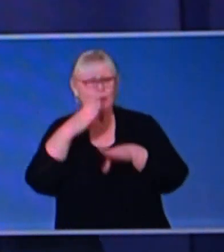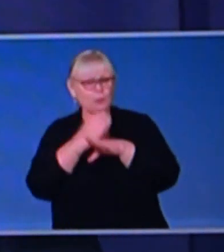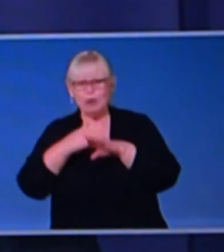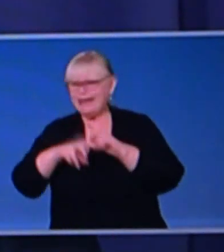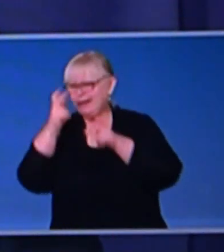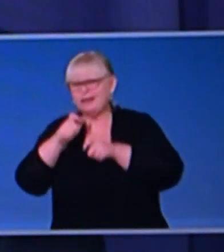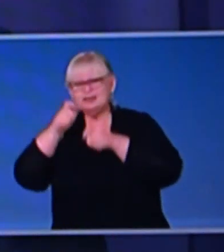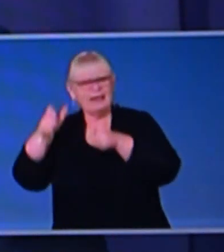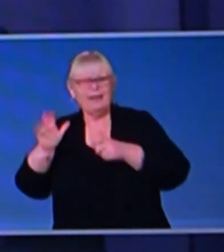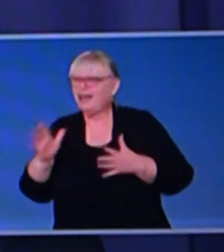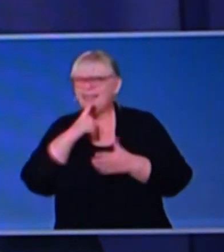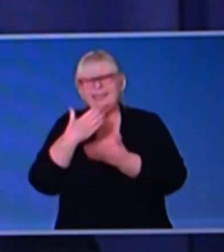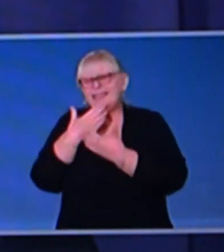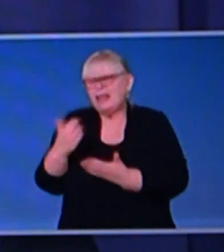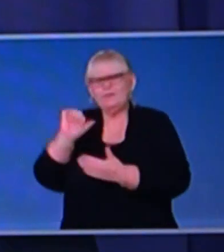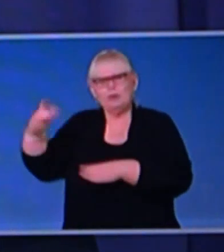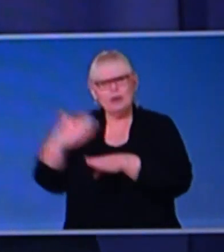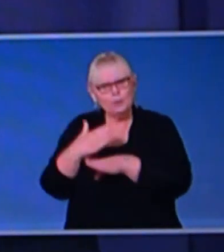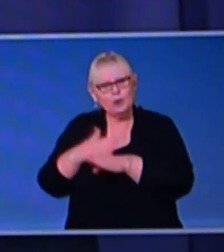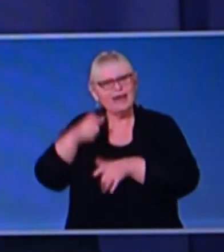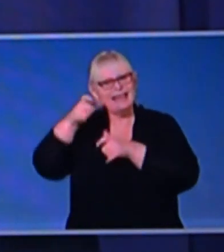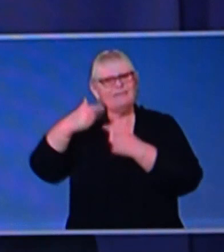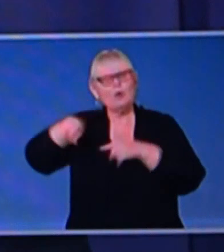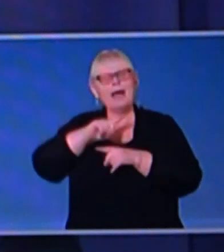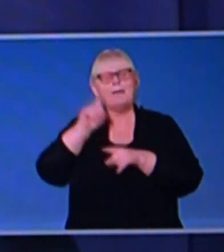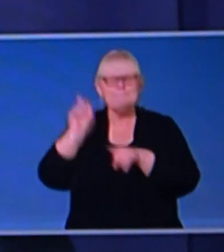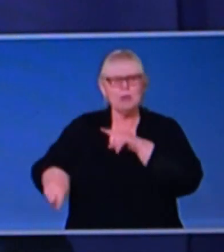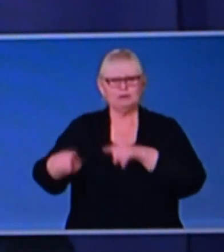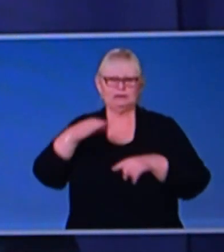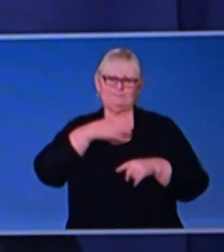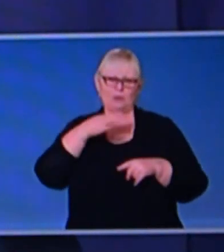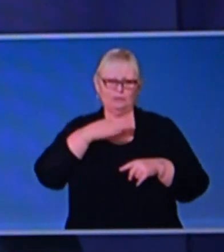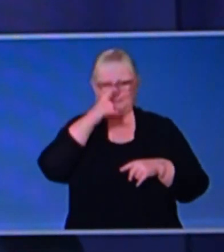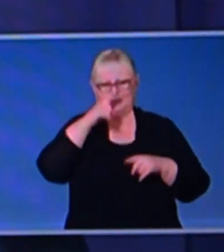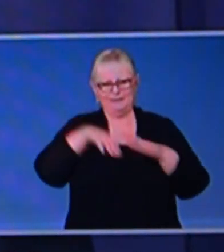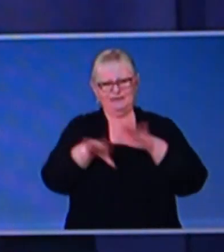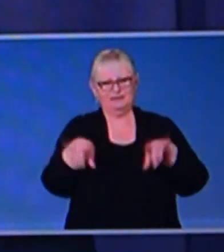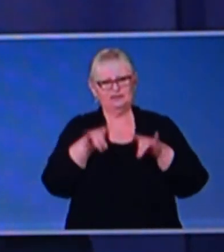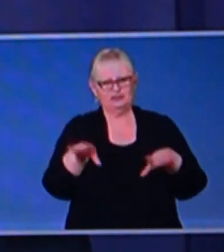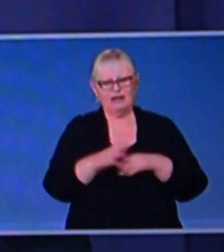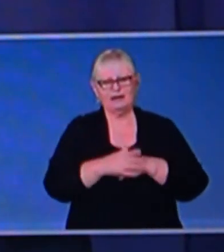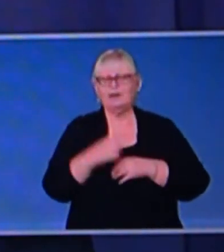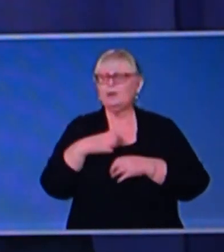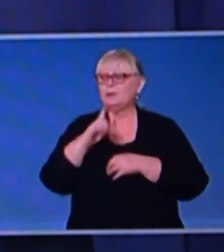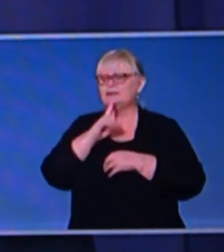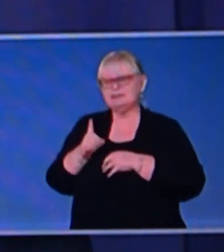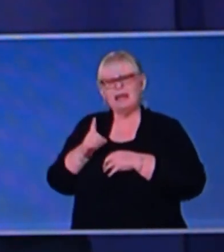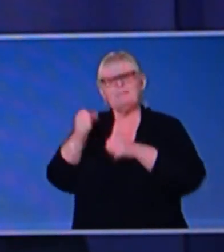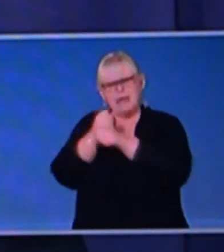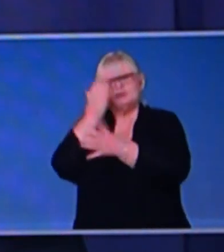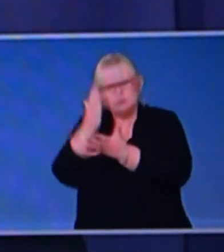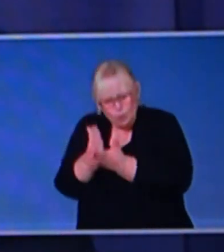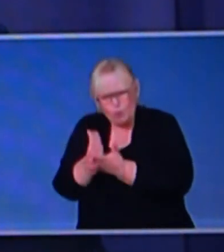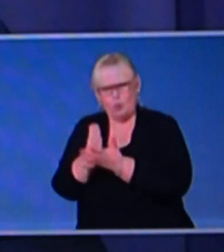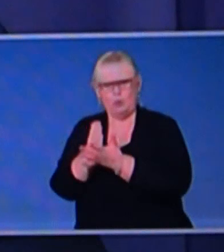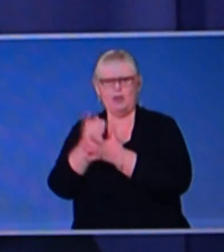country for the work that they are doing, caring for our most vulnerable Australians. And we need to ensure that we keep them safe,